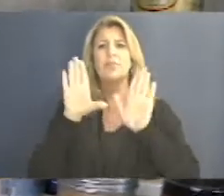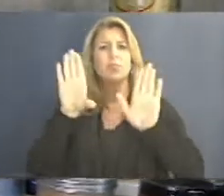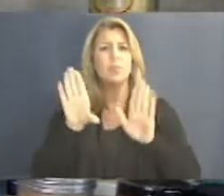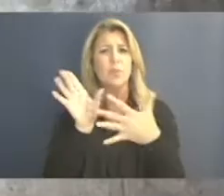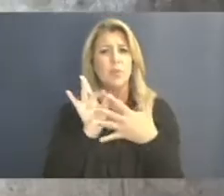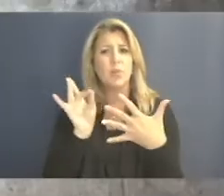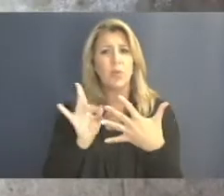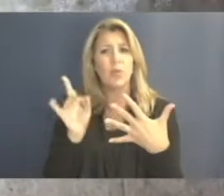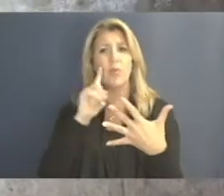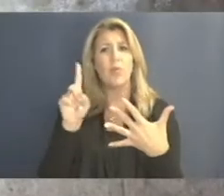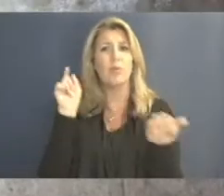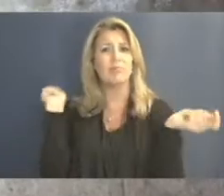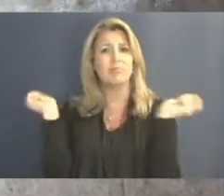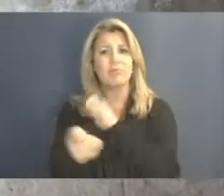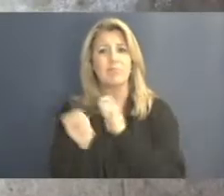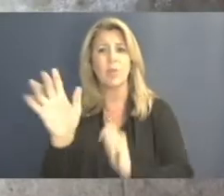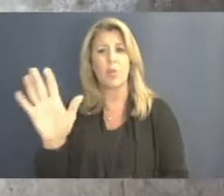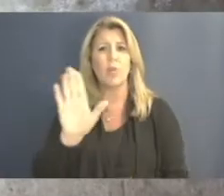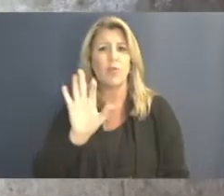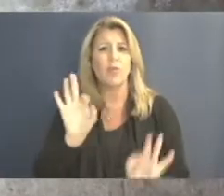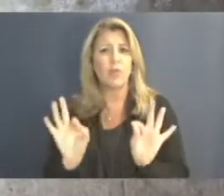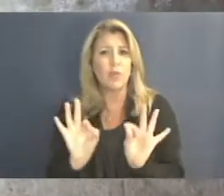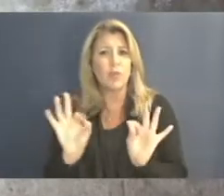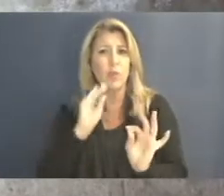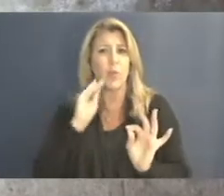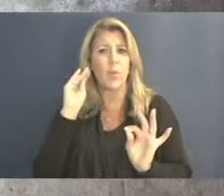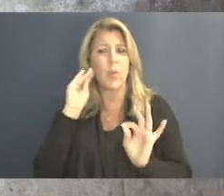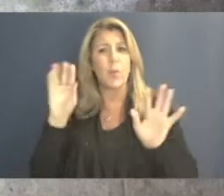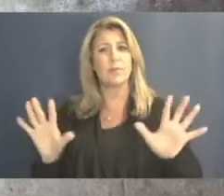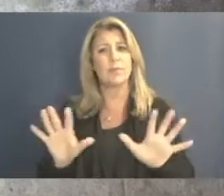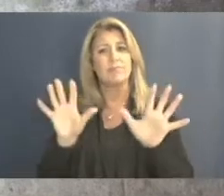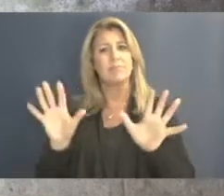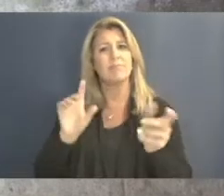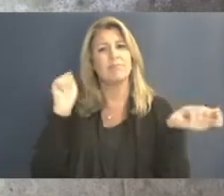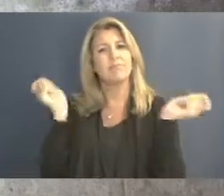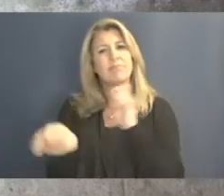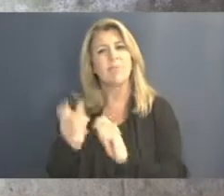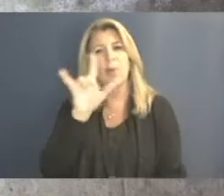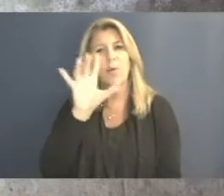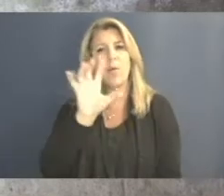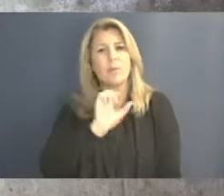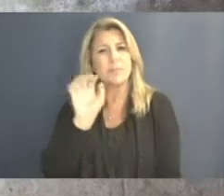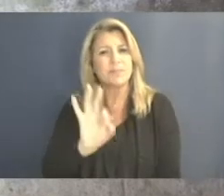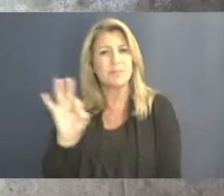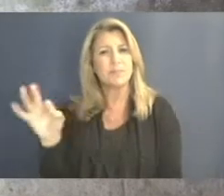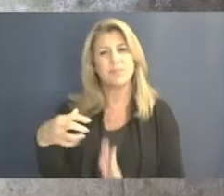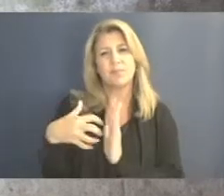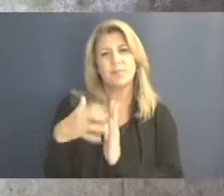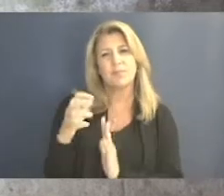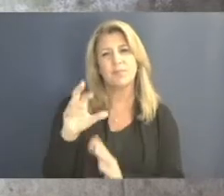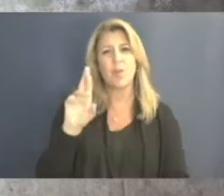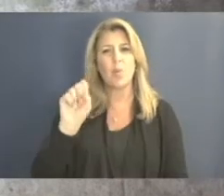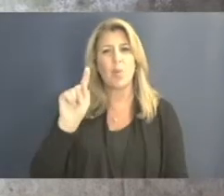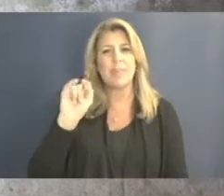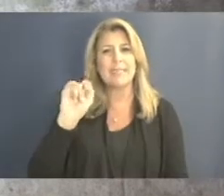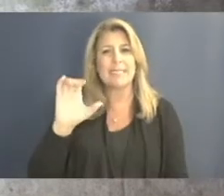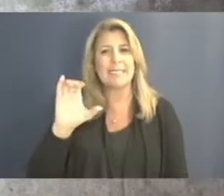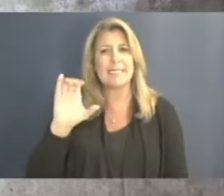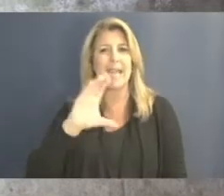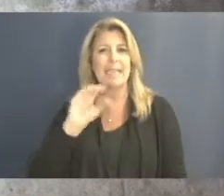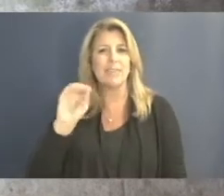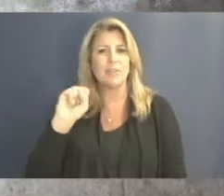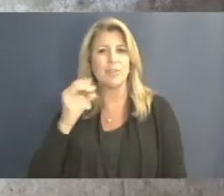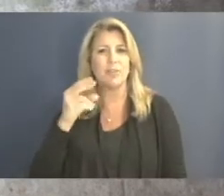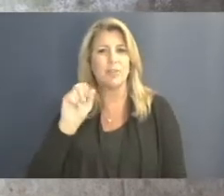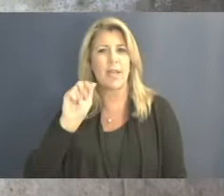Chalk paint is a great choice for giving furniture and home decor vintage, rustic and shabby